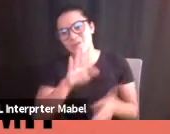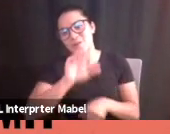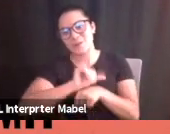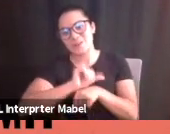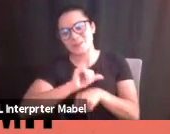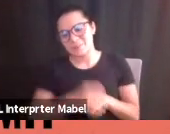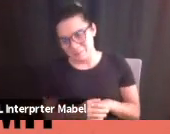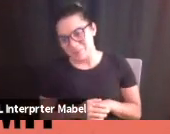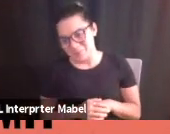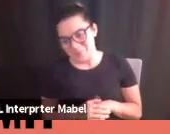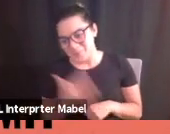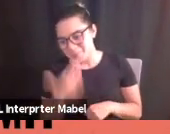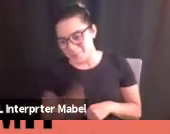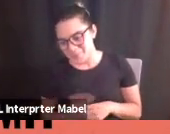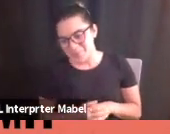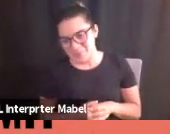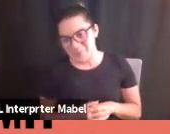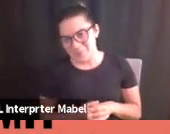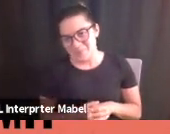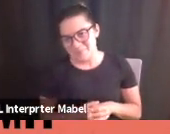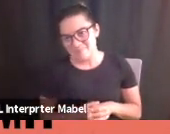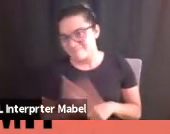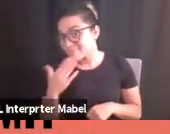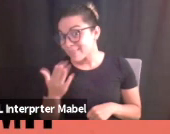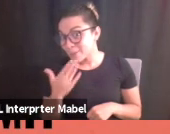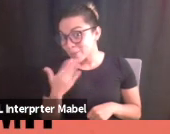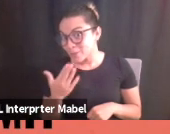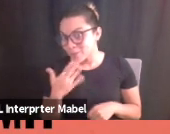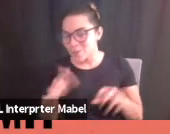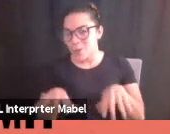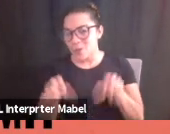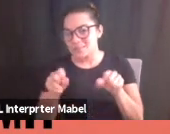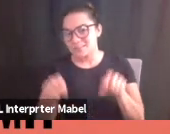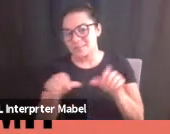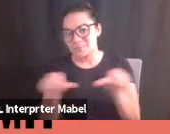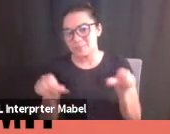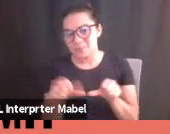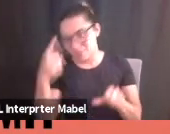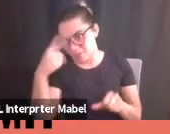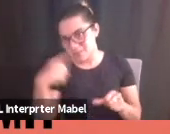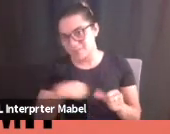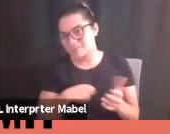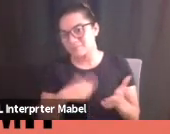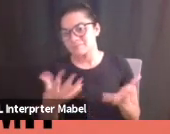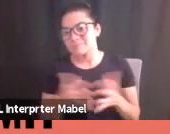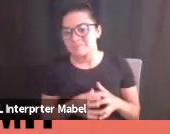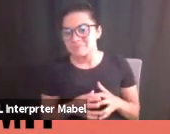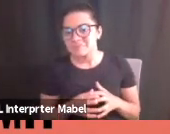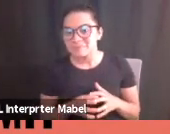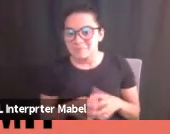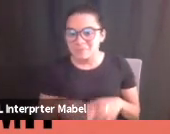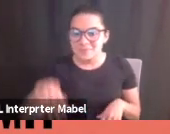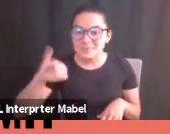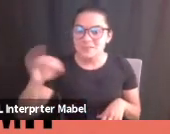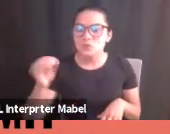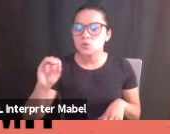Thank you. Thank you. Thank you for holding this space. Absolutely. And if I could just